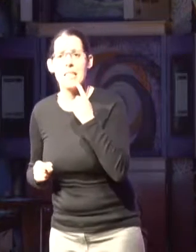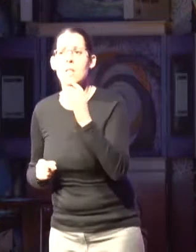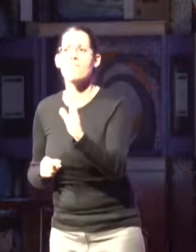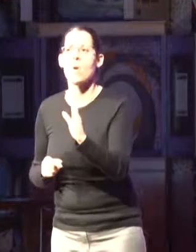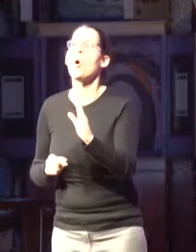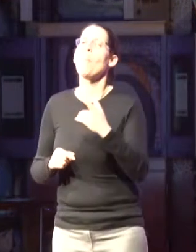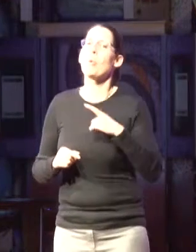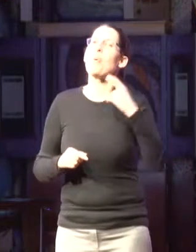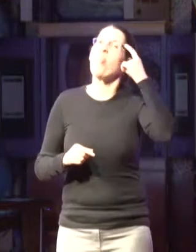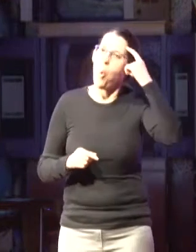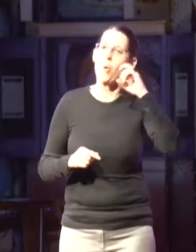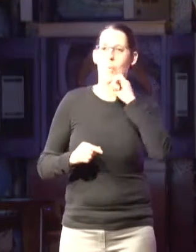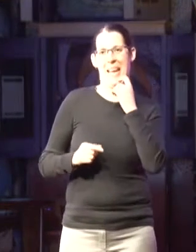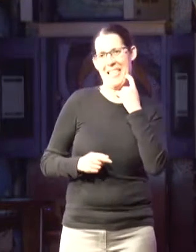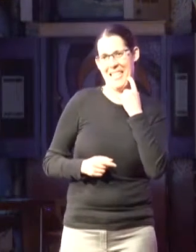would be easy.